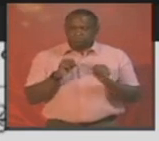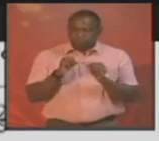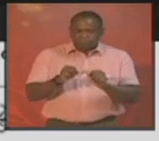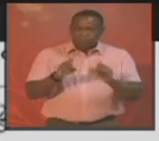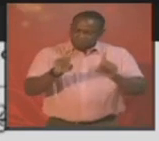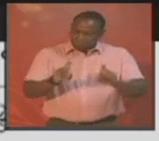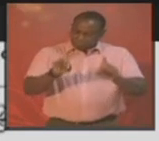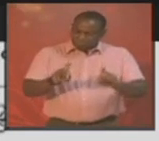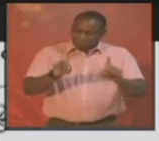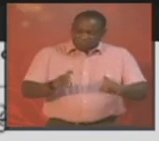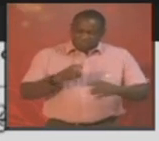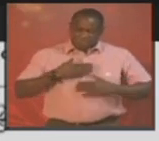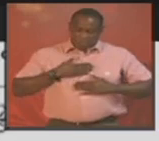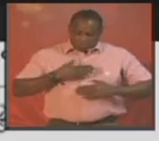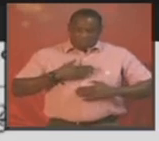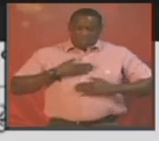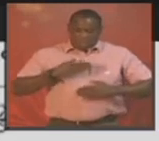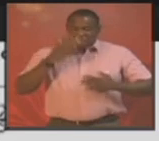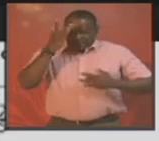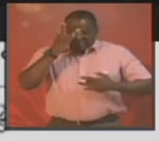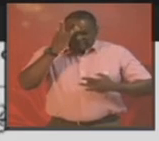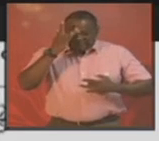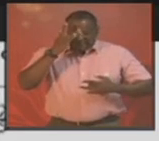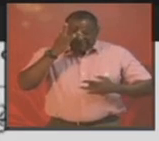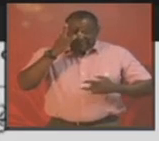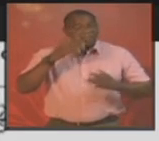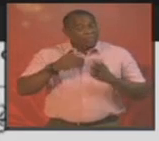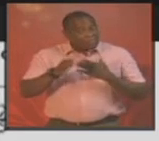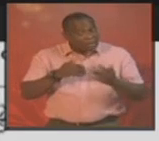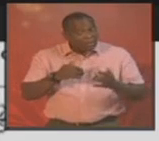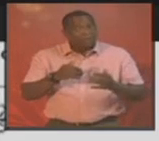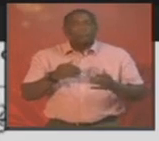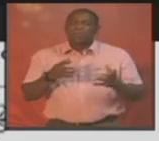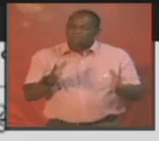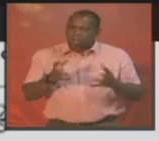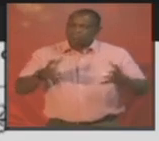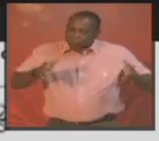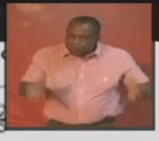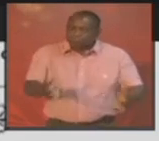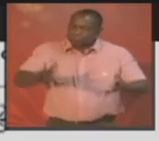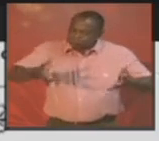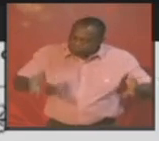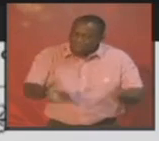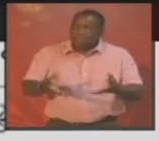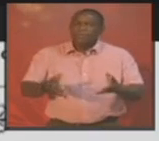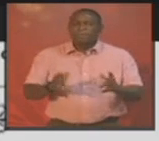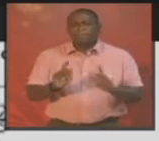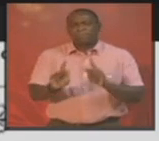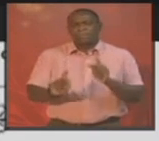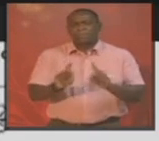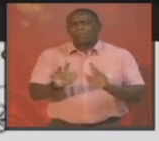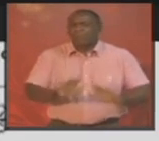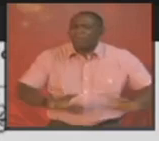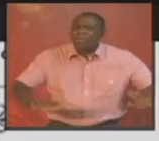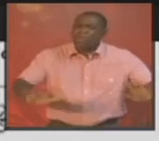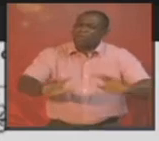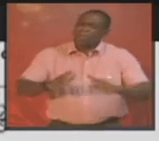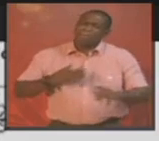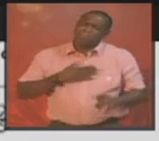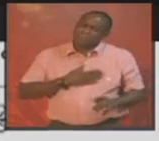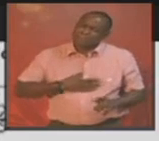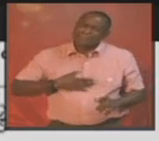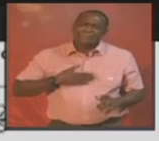is a good sign, and we want to, again, encourage those who are doing the right thing, who are following the guidelines,